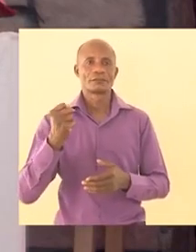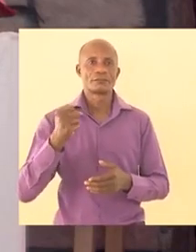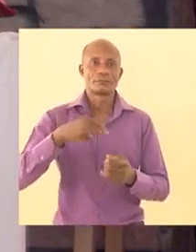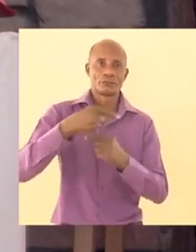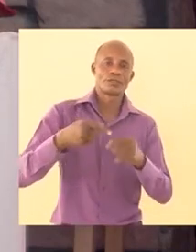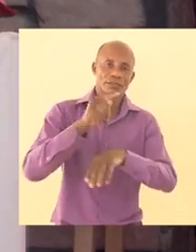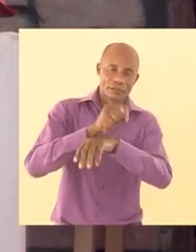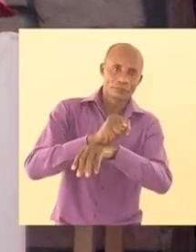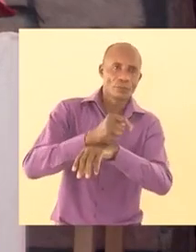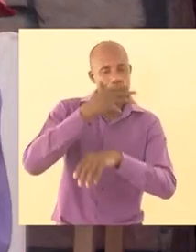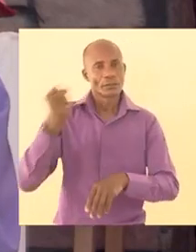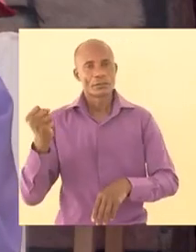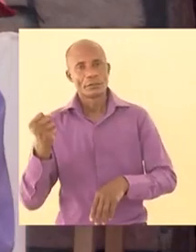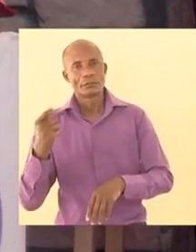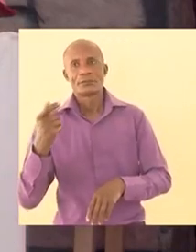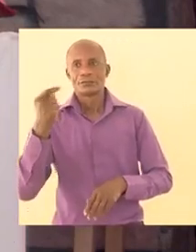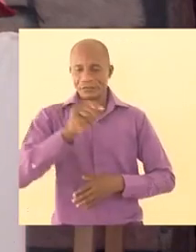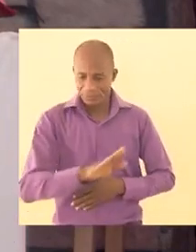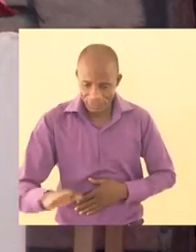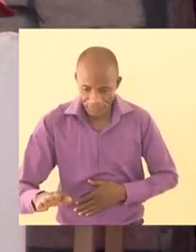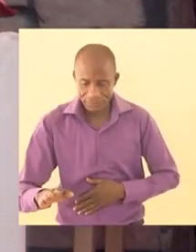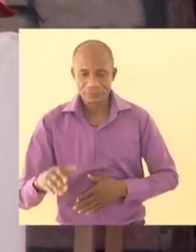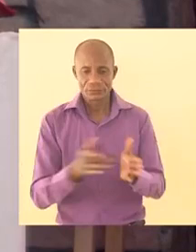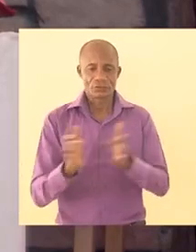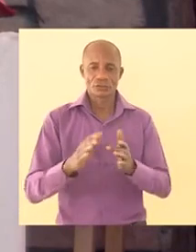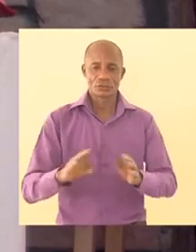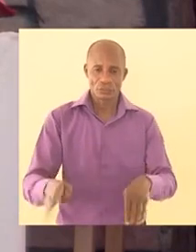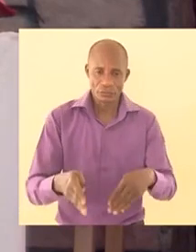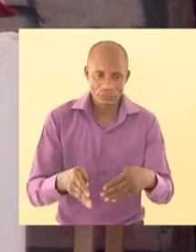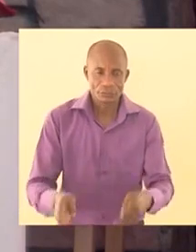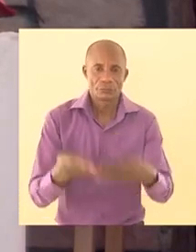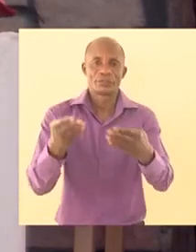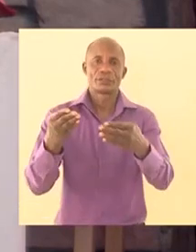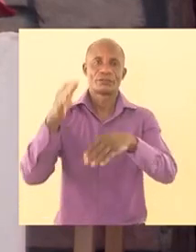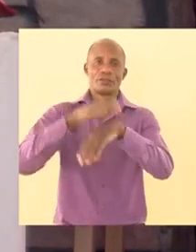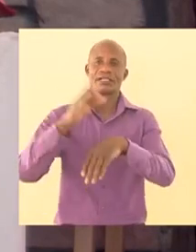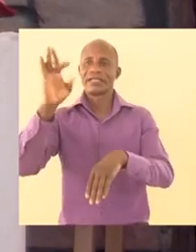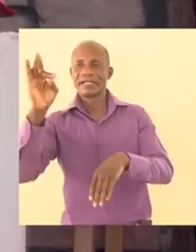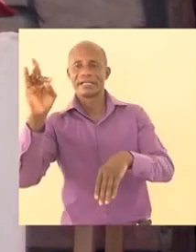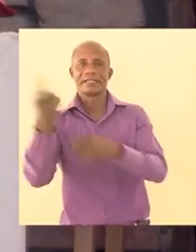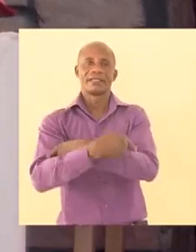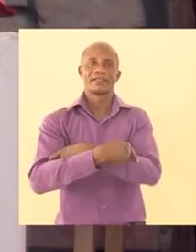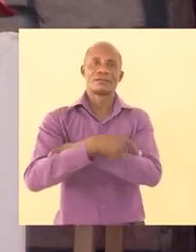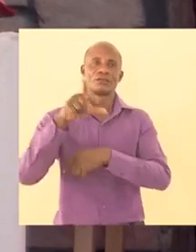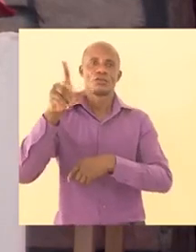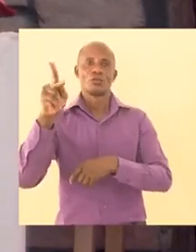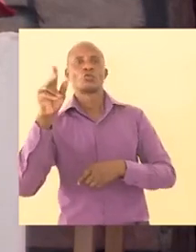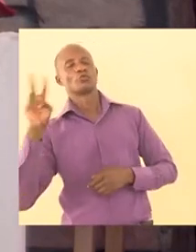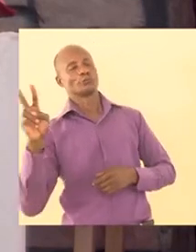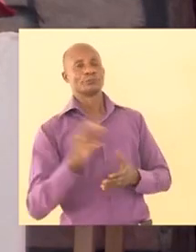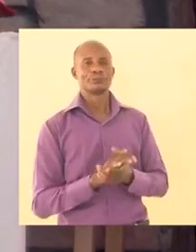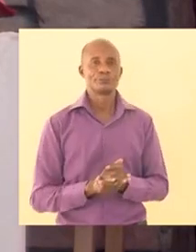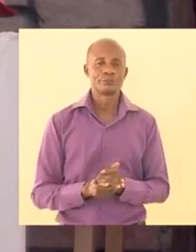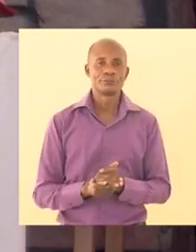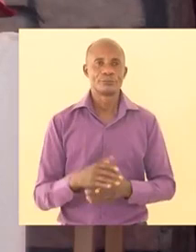of Jerusalem was. Okay. The child Jesus was presented in the temple on the eighth day, you remember? Luke 2, 21 to